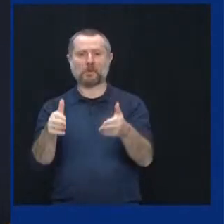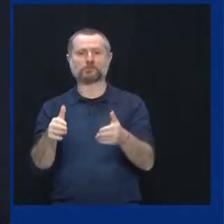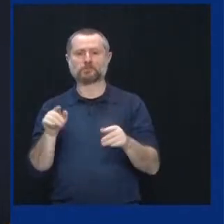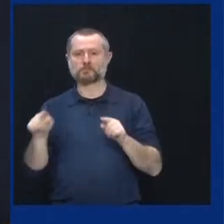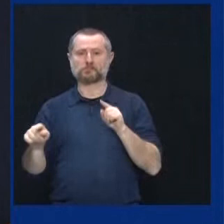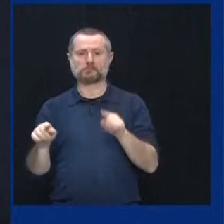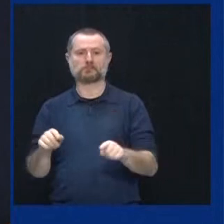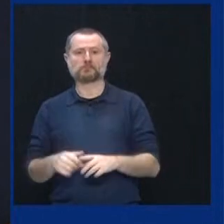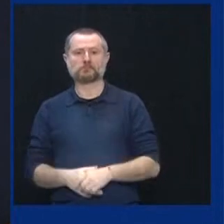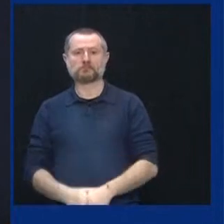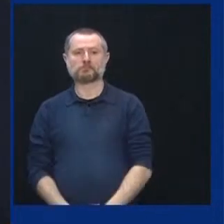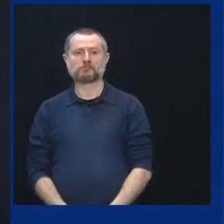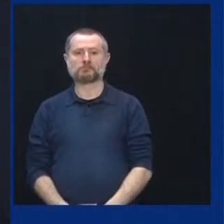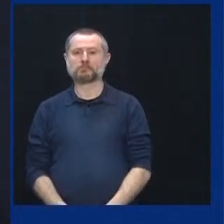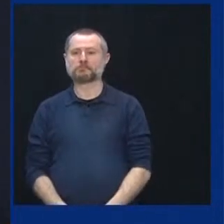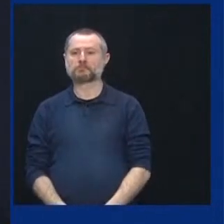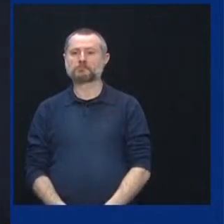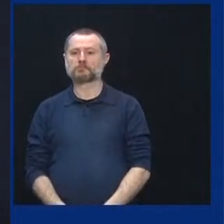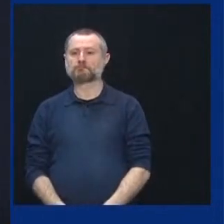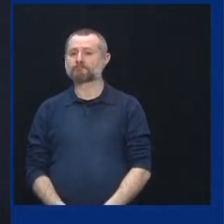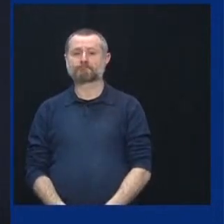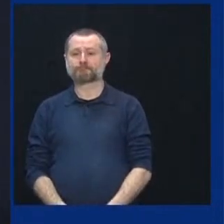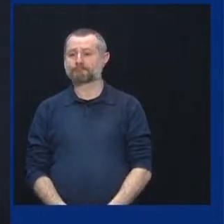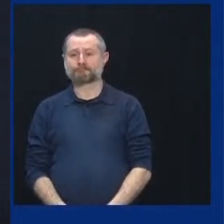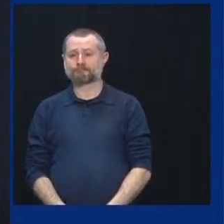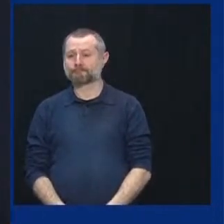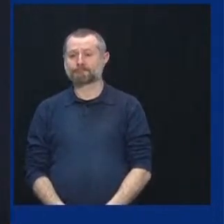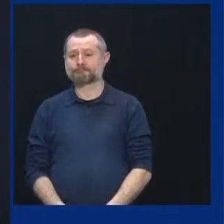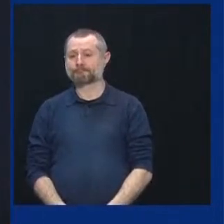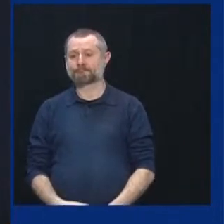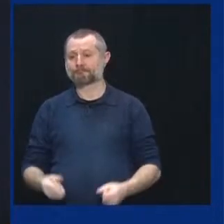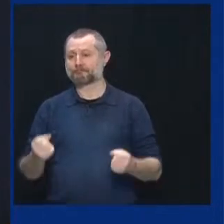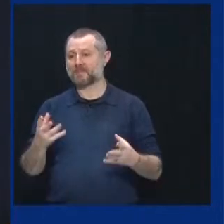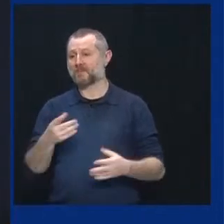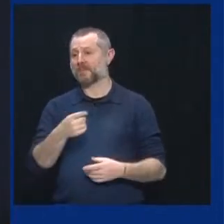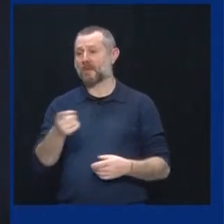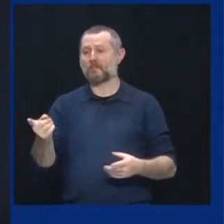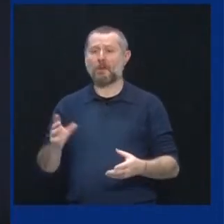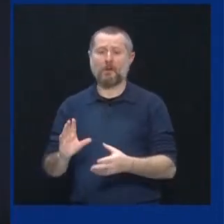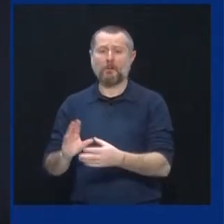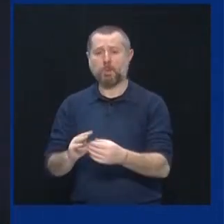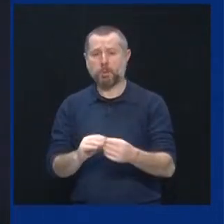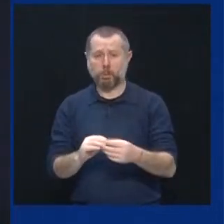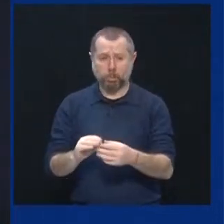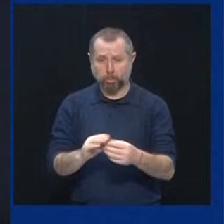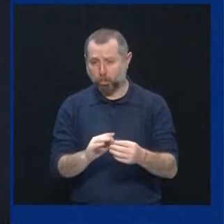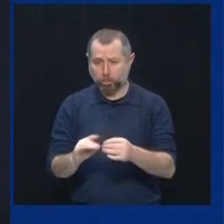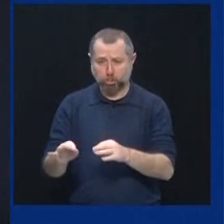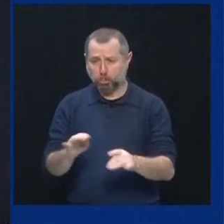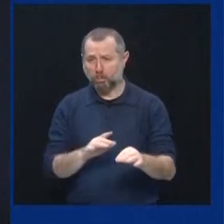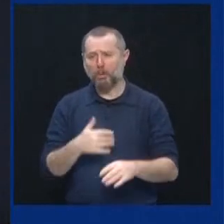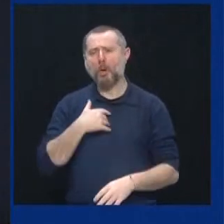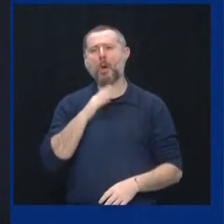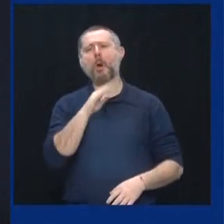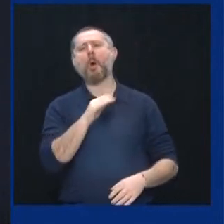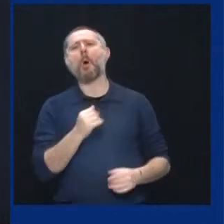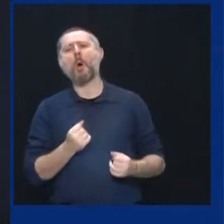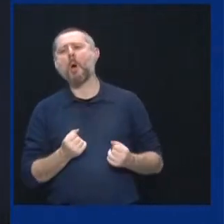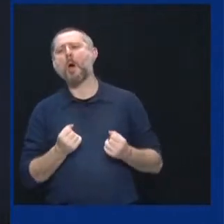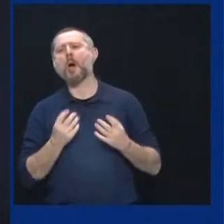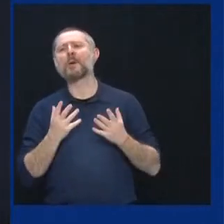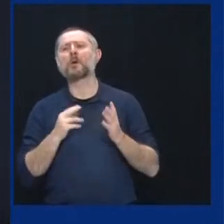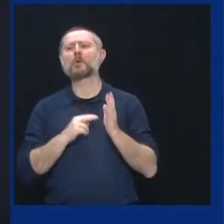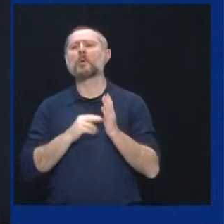on. Frankly, I hadn't even heard a lot of these concepts. Well, how many did a nursing